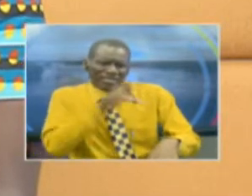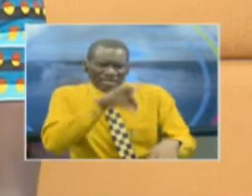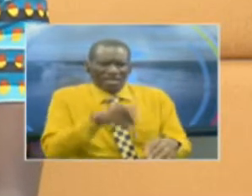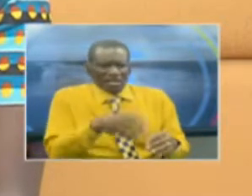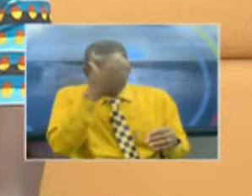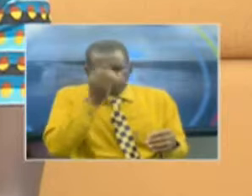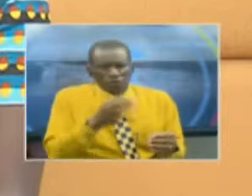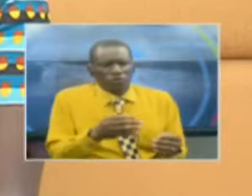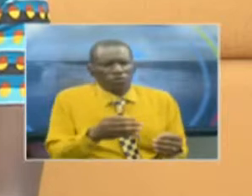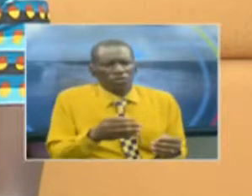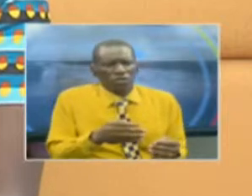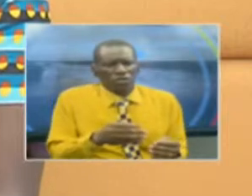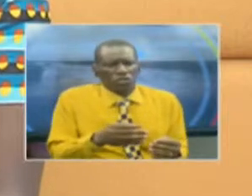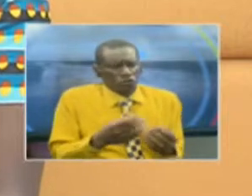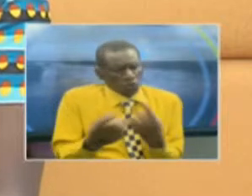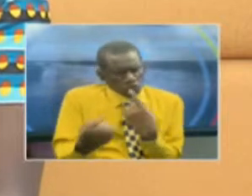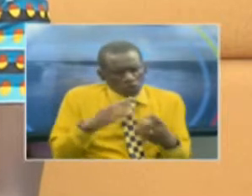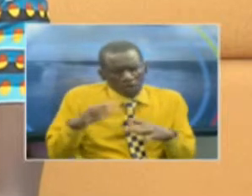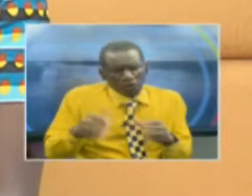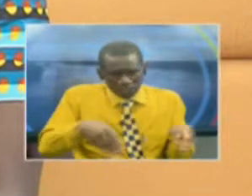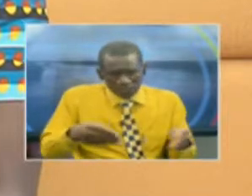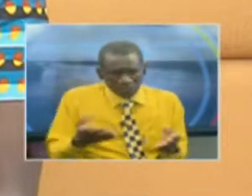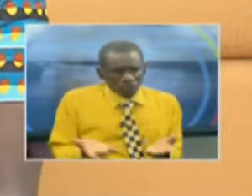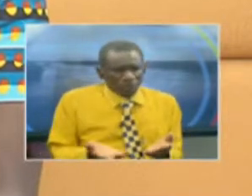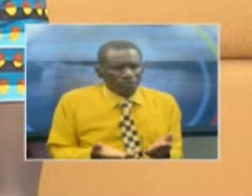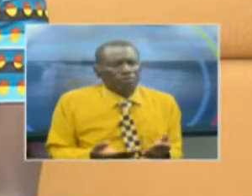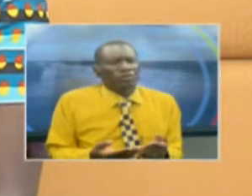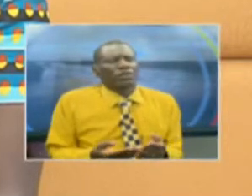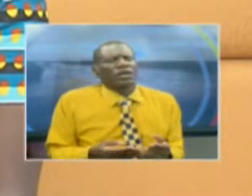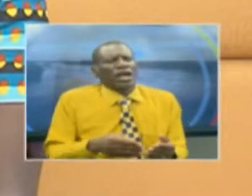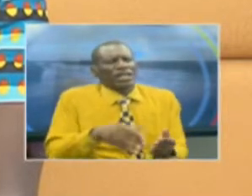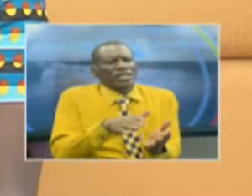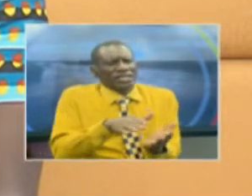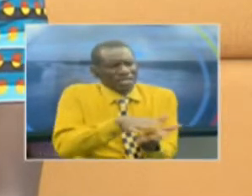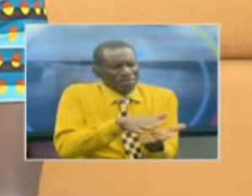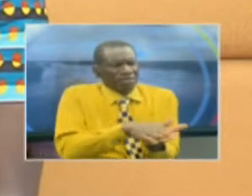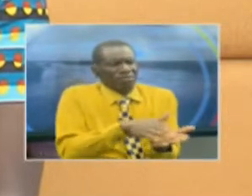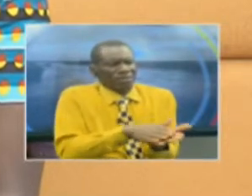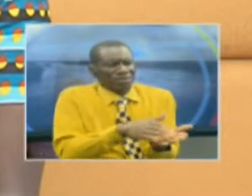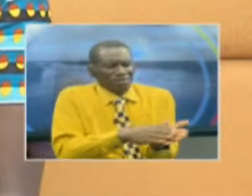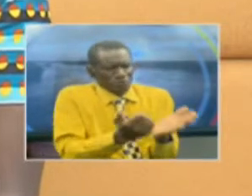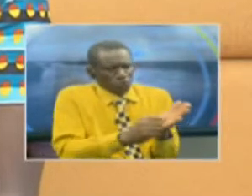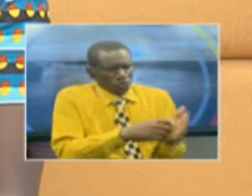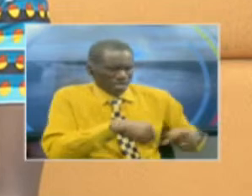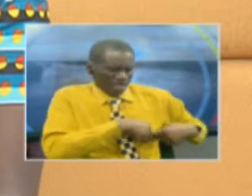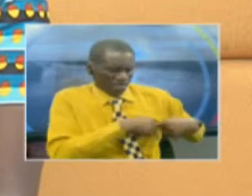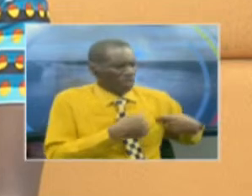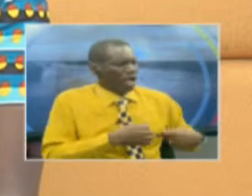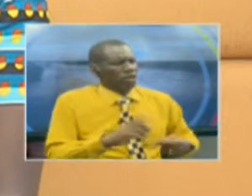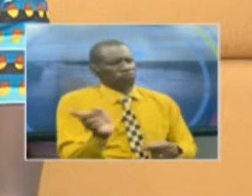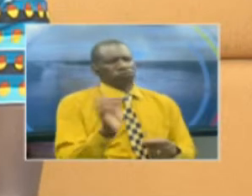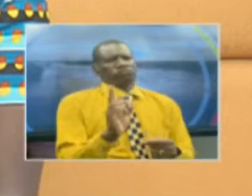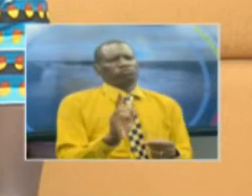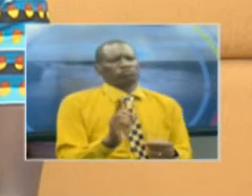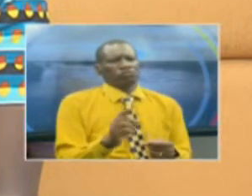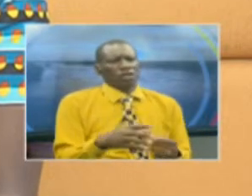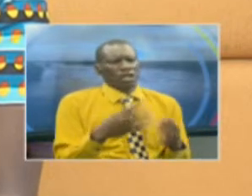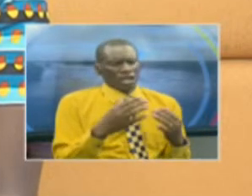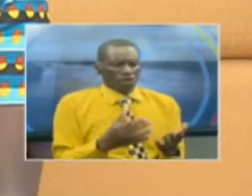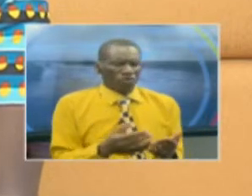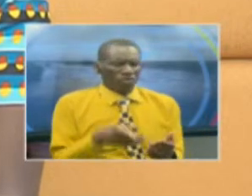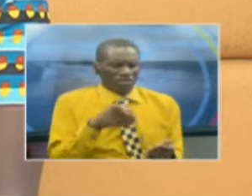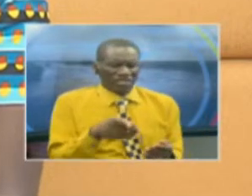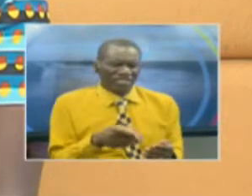throw the disability line. And then they keep issues, and then they are building